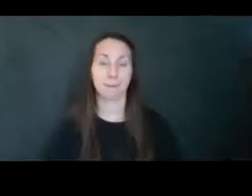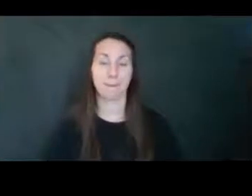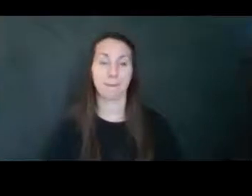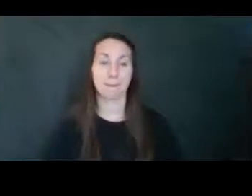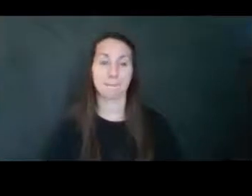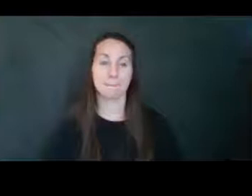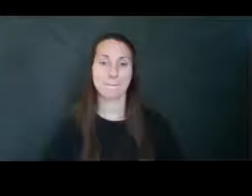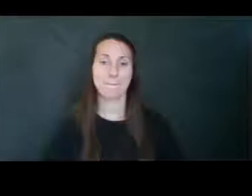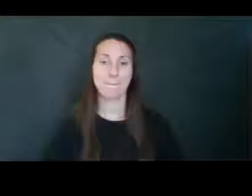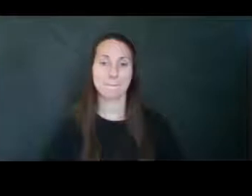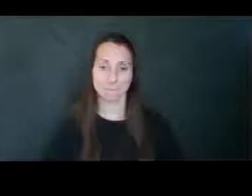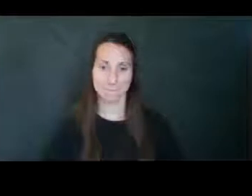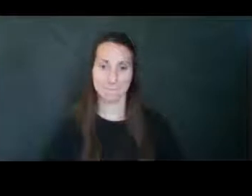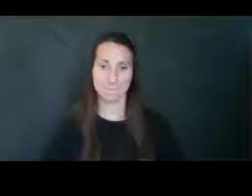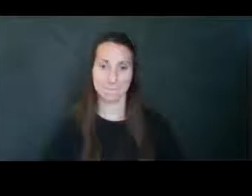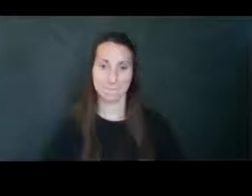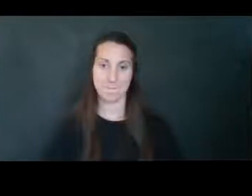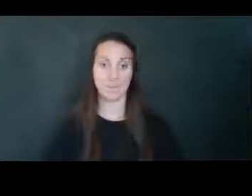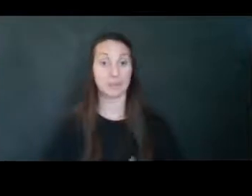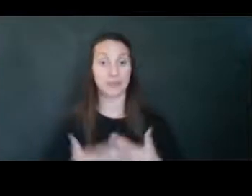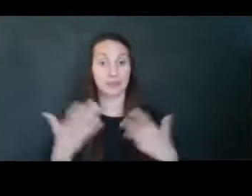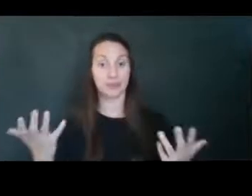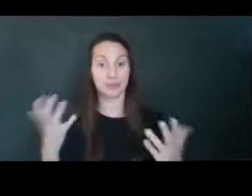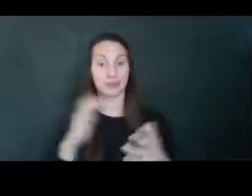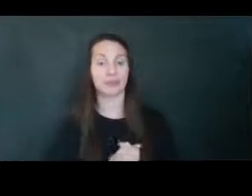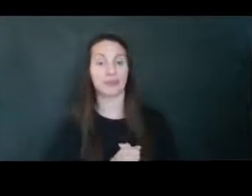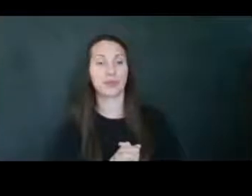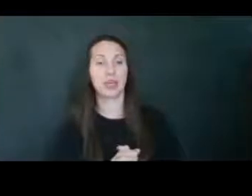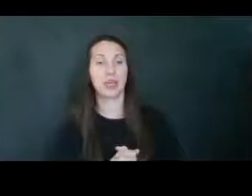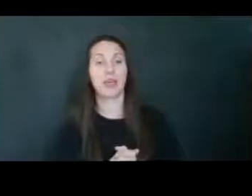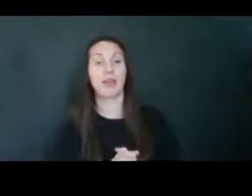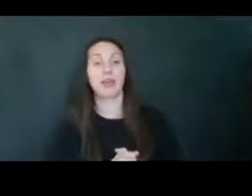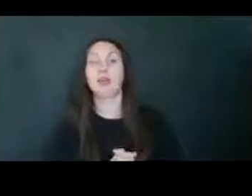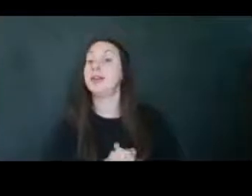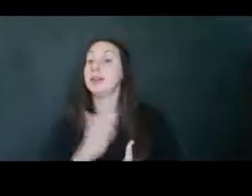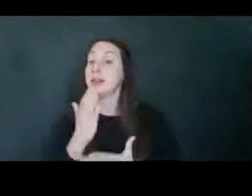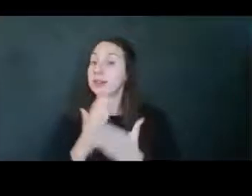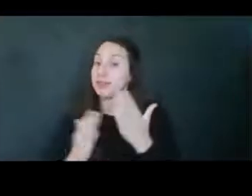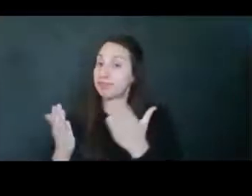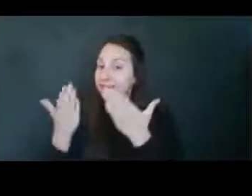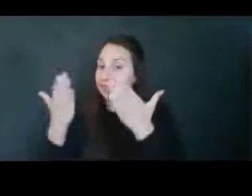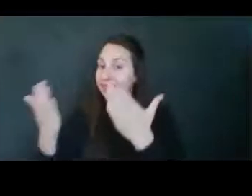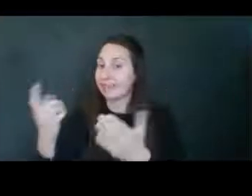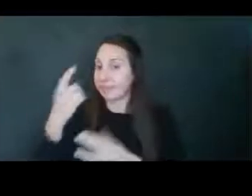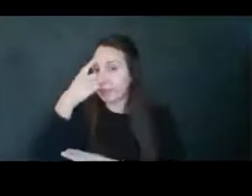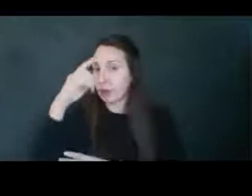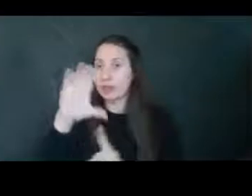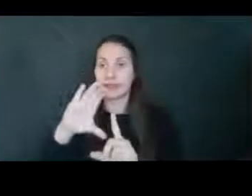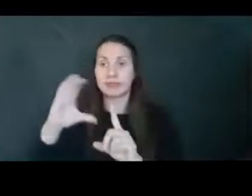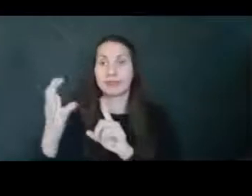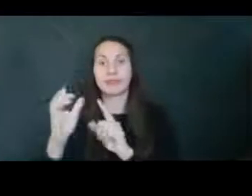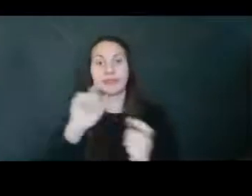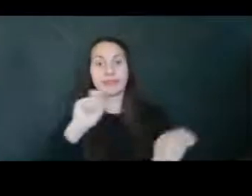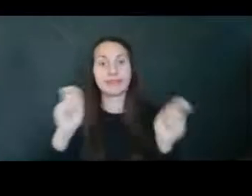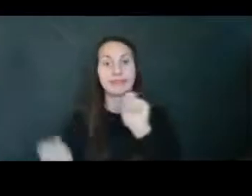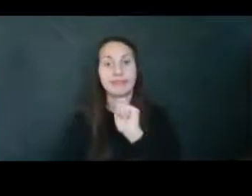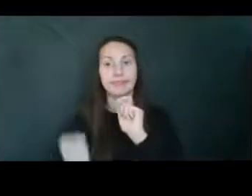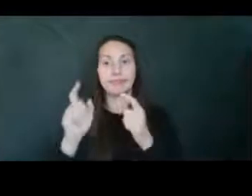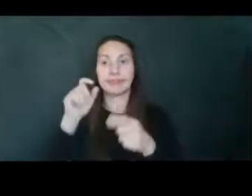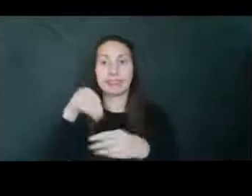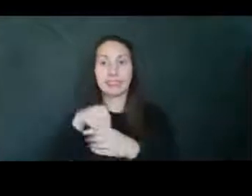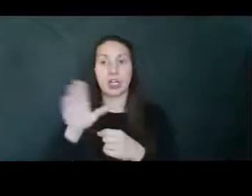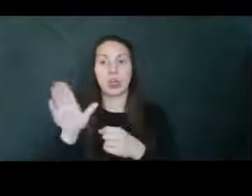All right, so here are some suggestions for making a cultural shift in your organization regarding